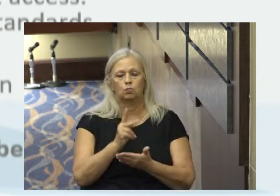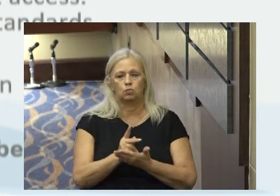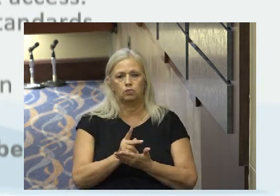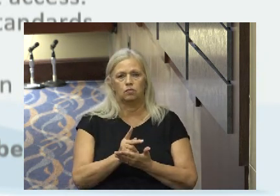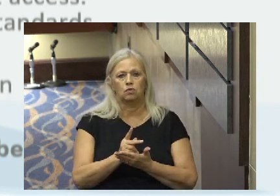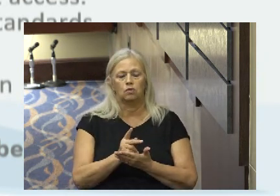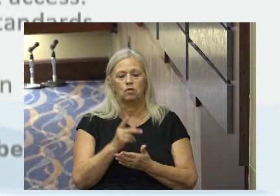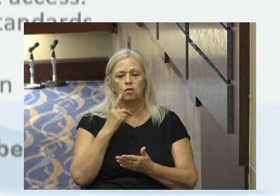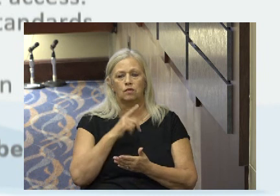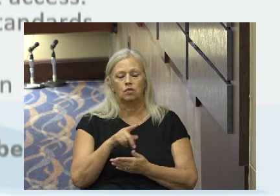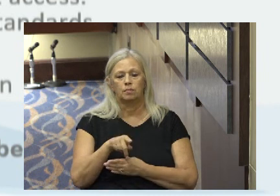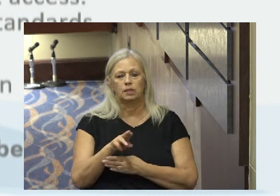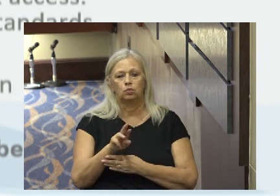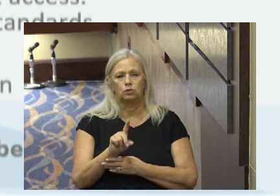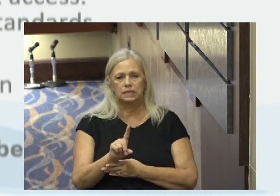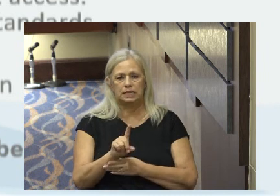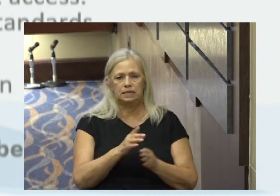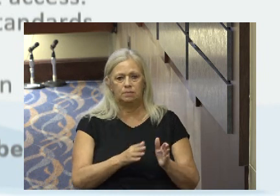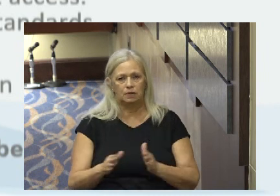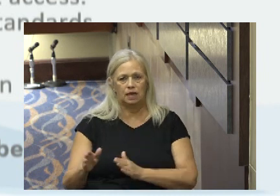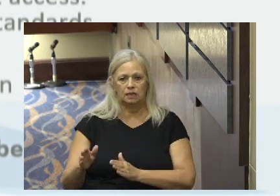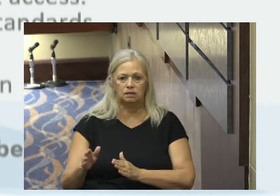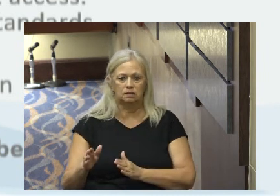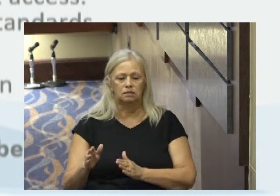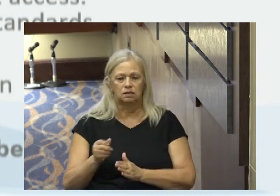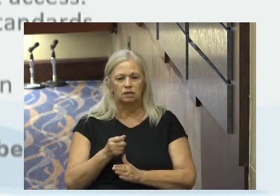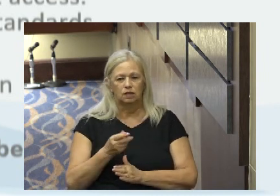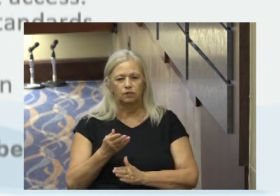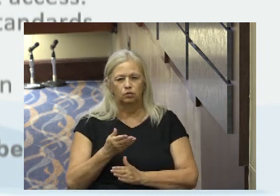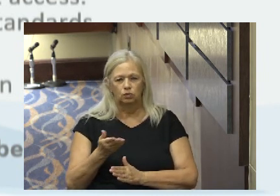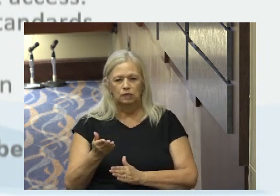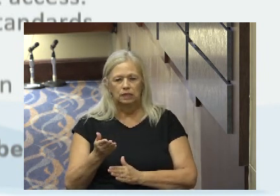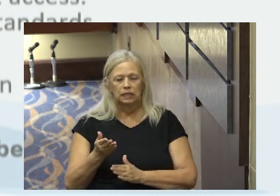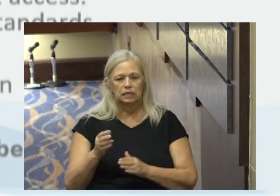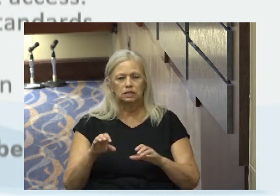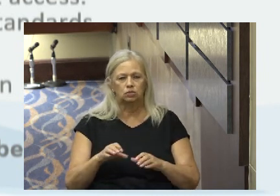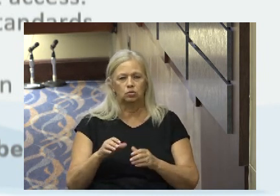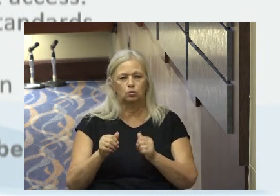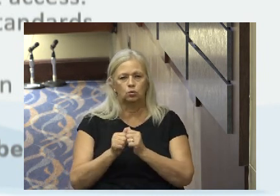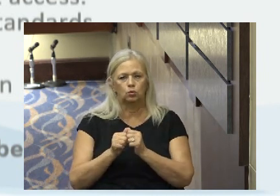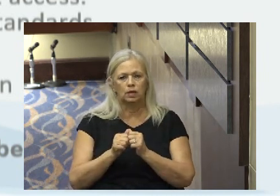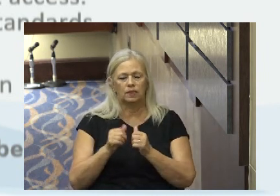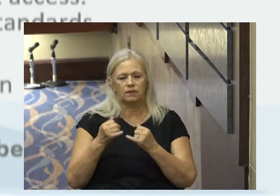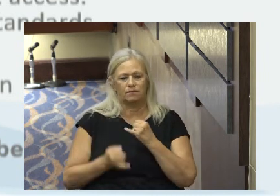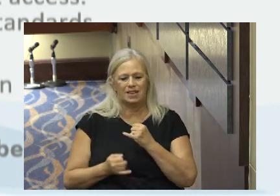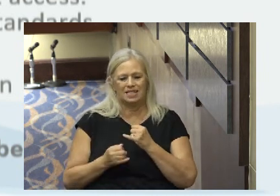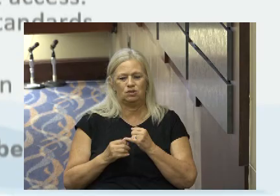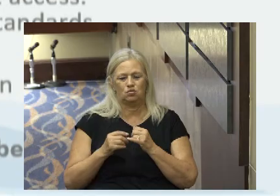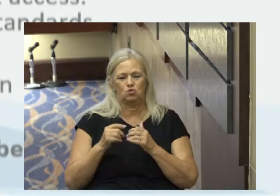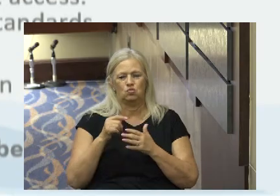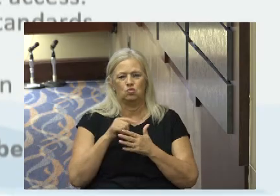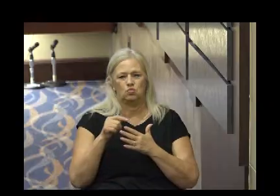plan. We do have a couple of conditions dealing with final construction details when they come in for permitting.